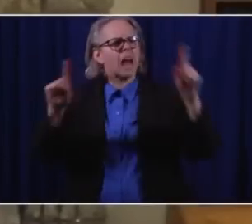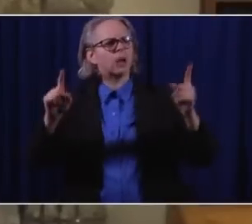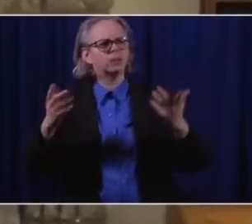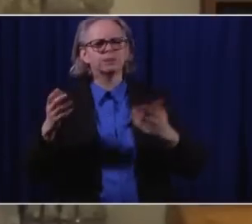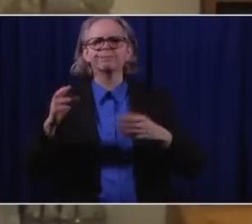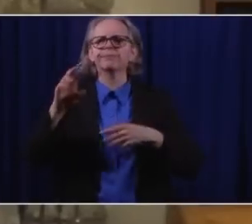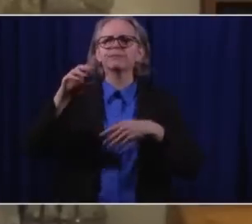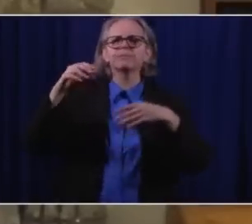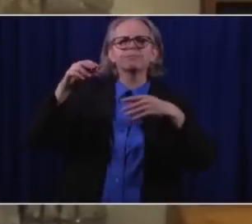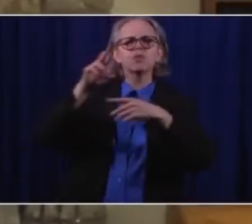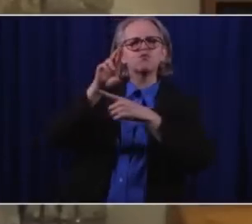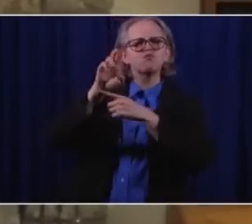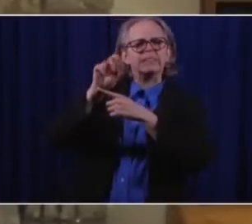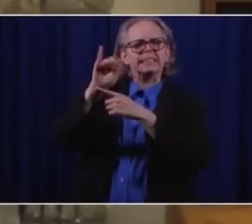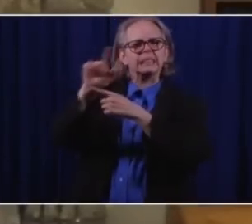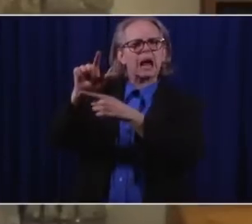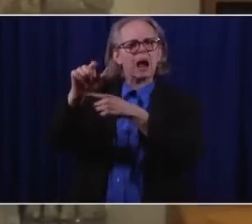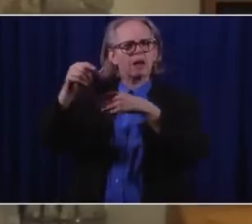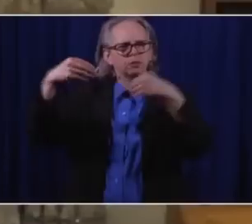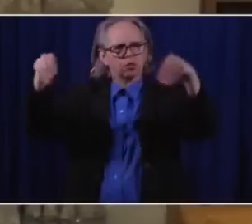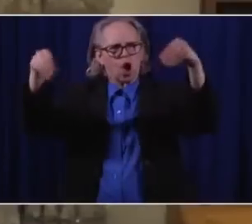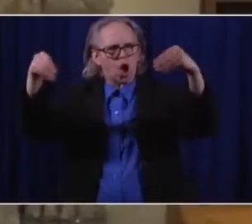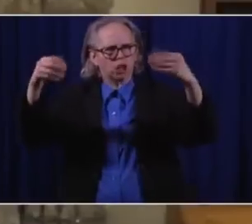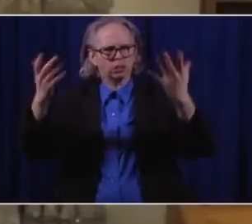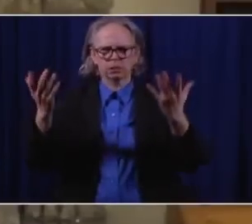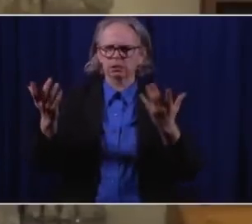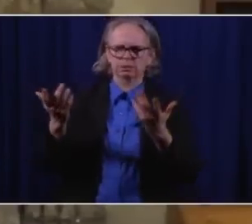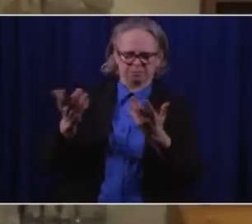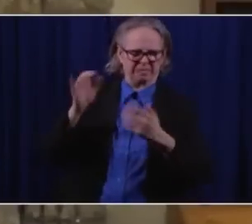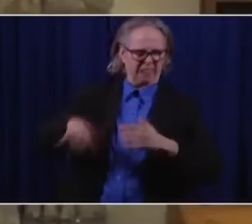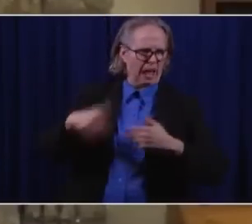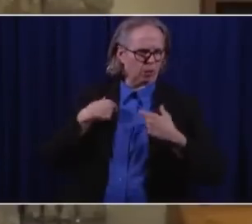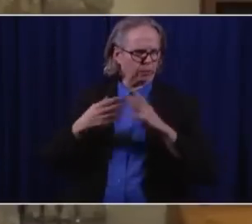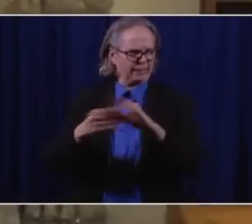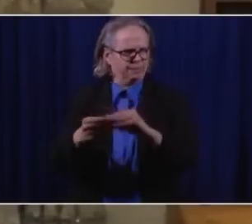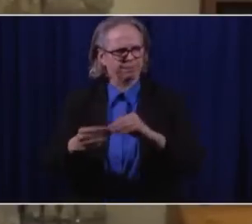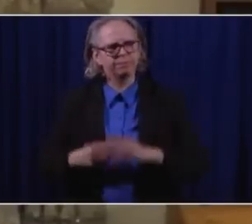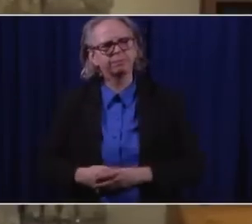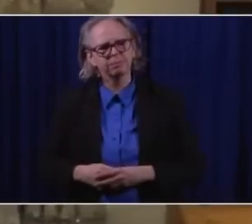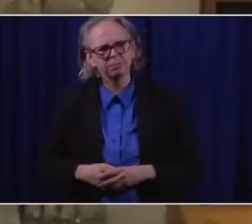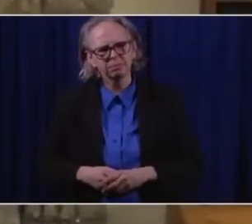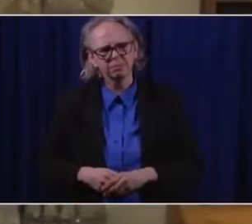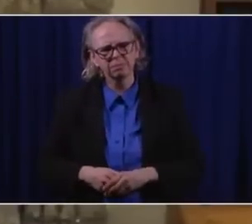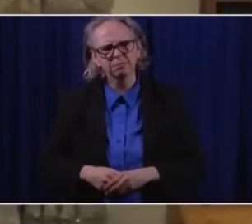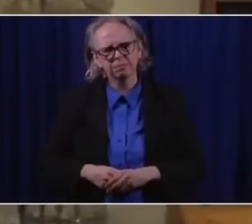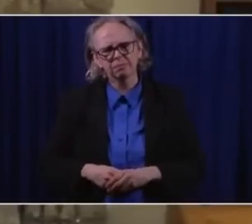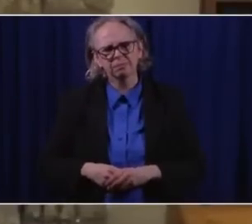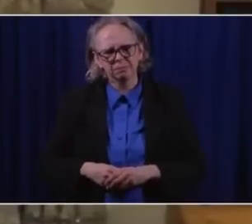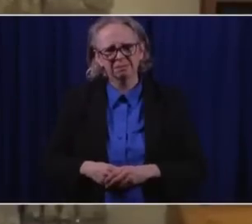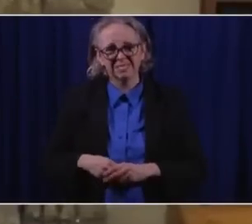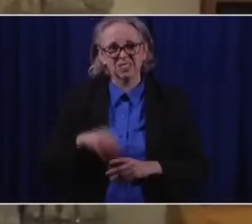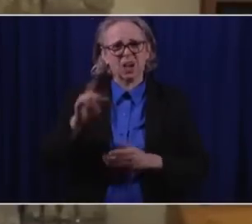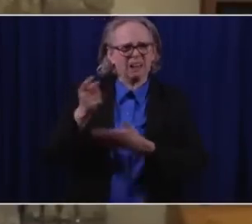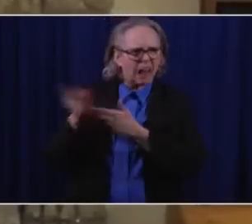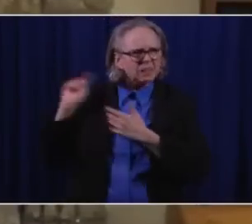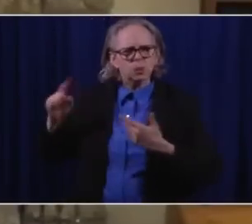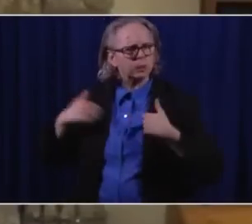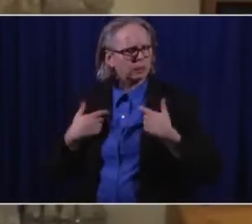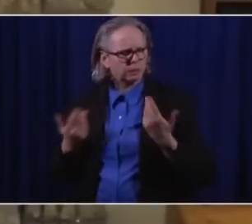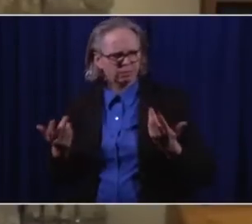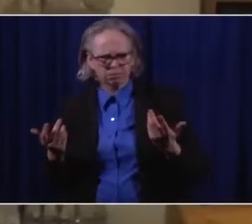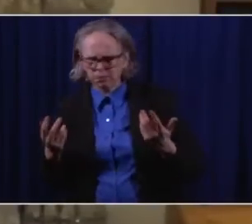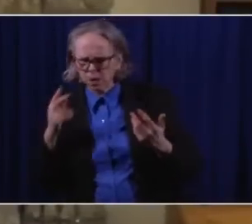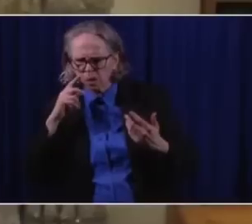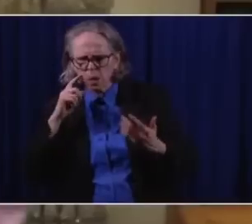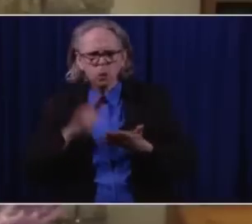news. Since we talked about enforcing the mask wearing in our retail establishments